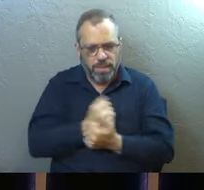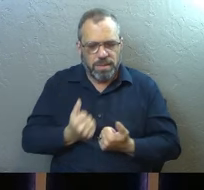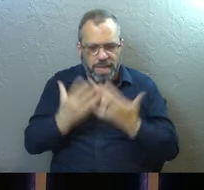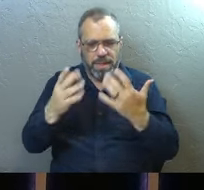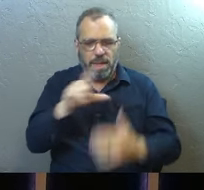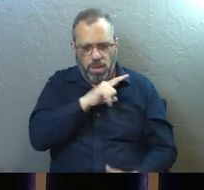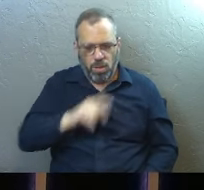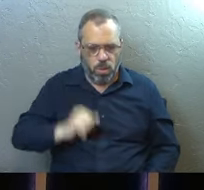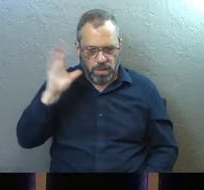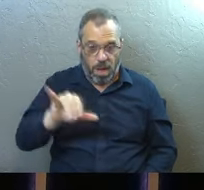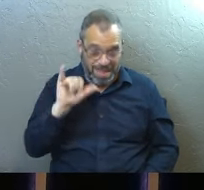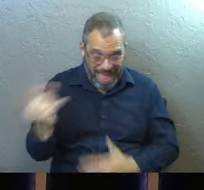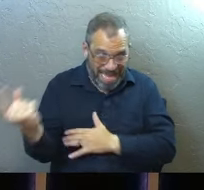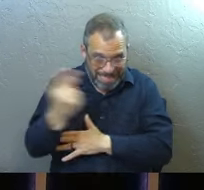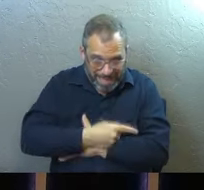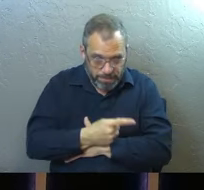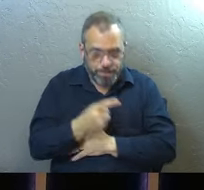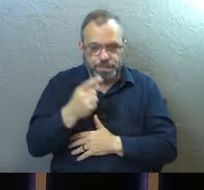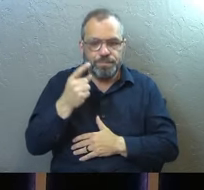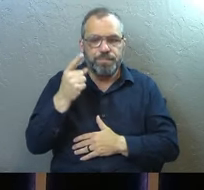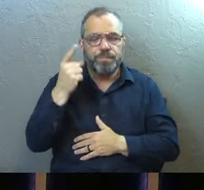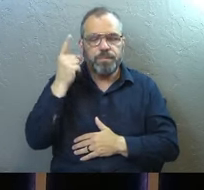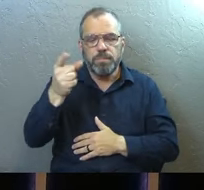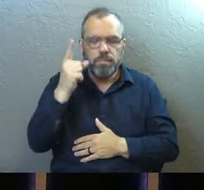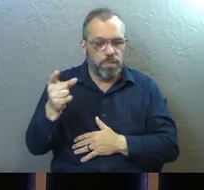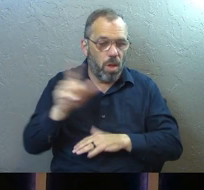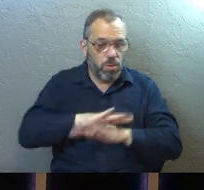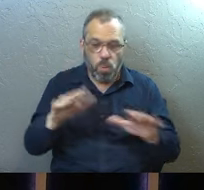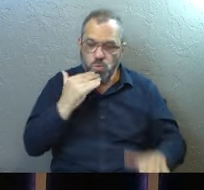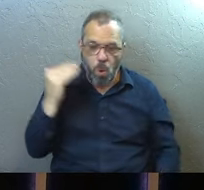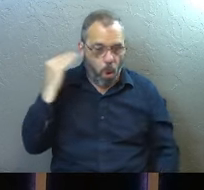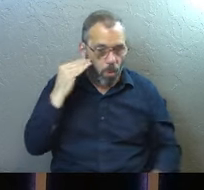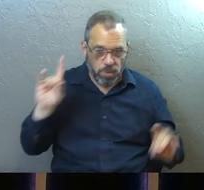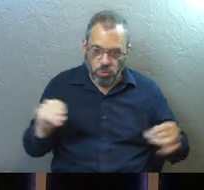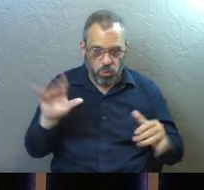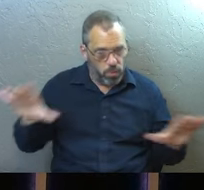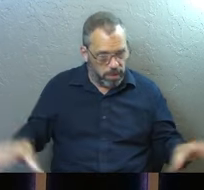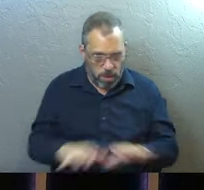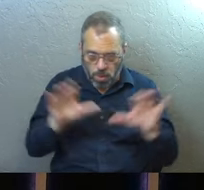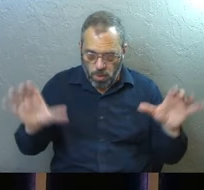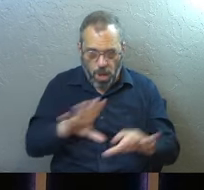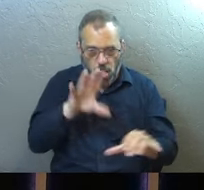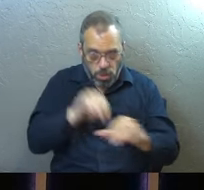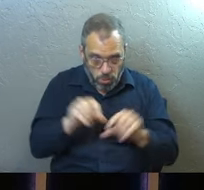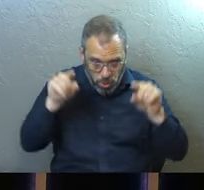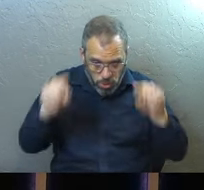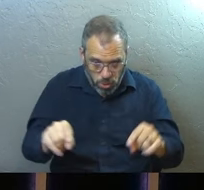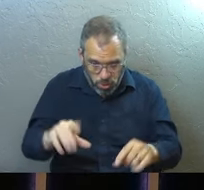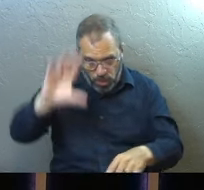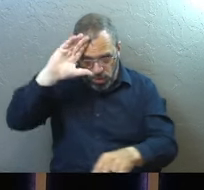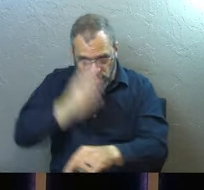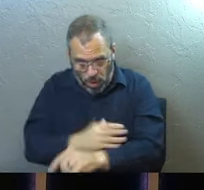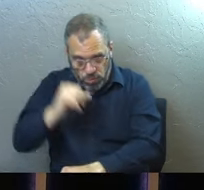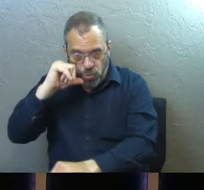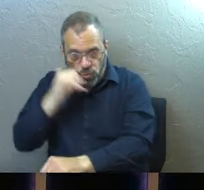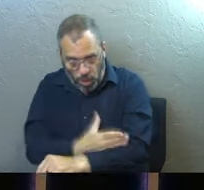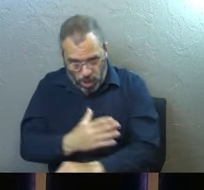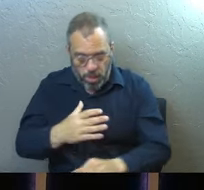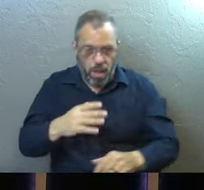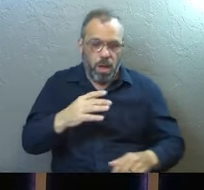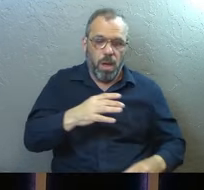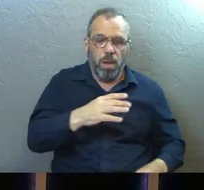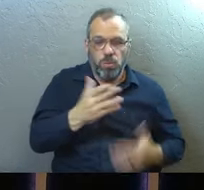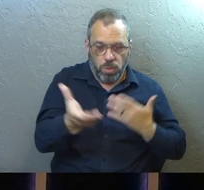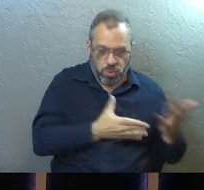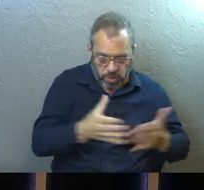Lord your God. On that day, no one in your household may do any work. This includes you, your sons and daughters, your male